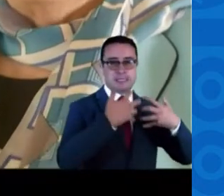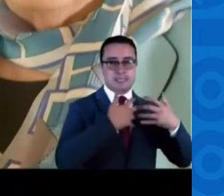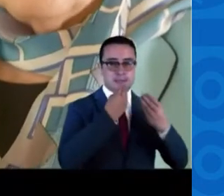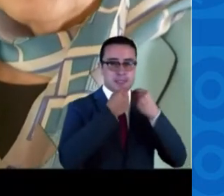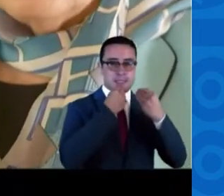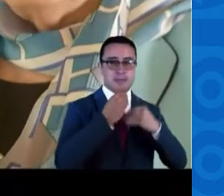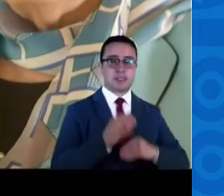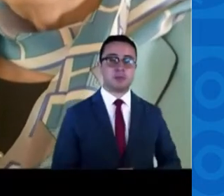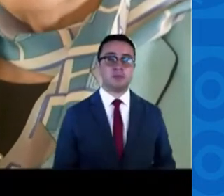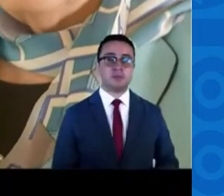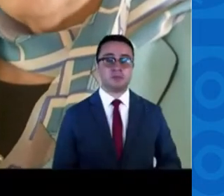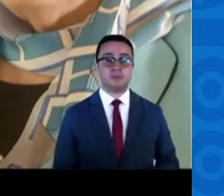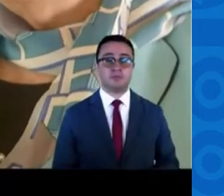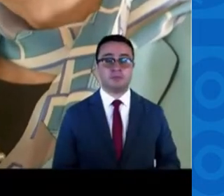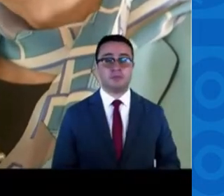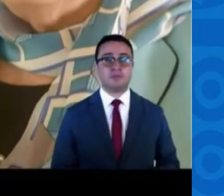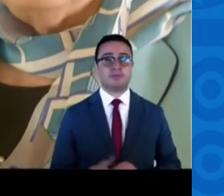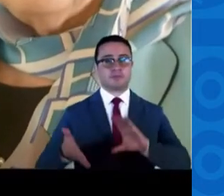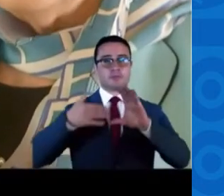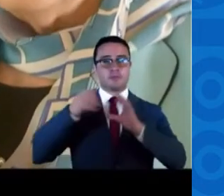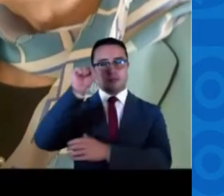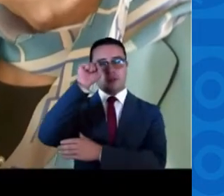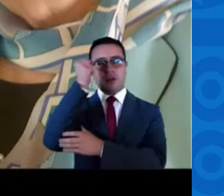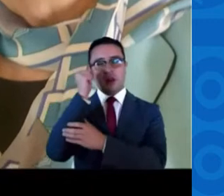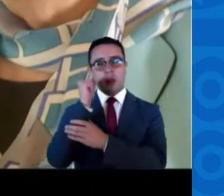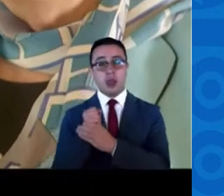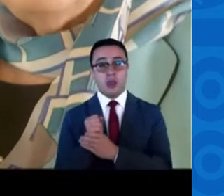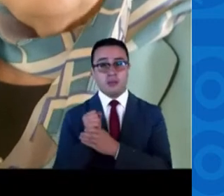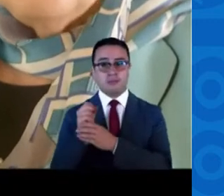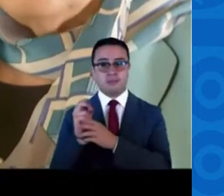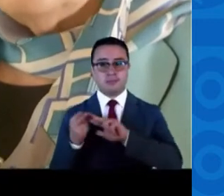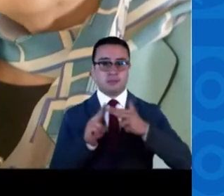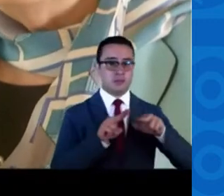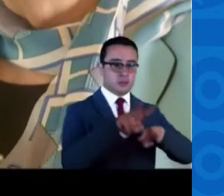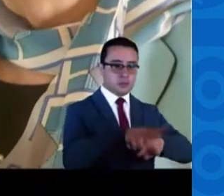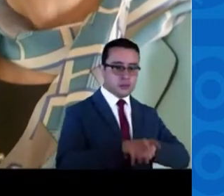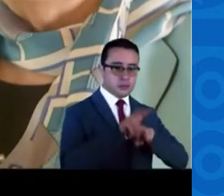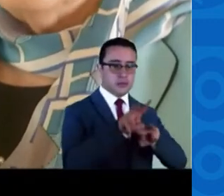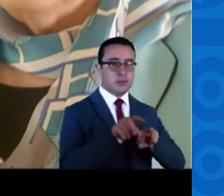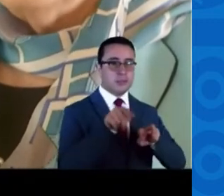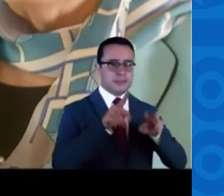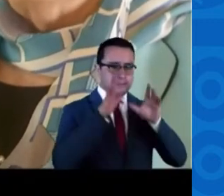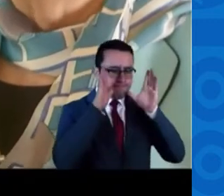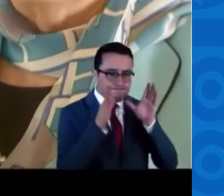agricultural sector depends very much on, to promote the sustainable use of the